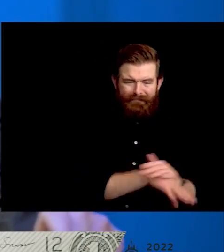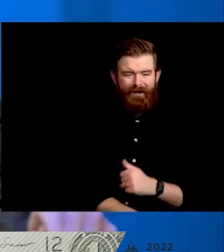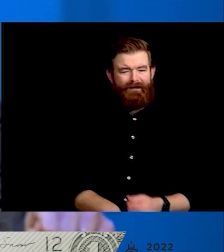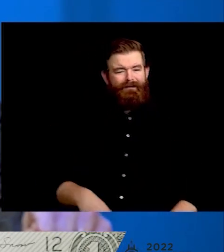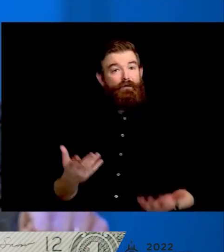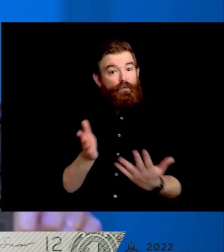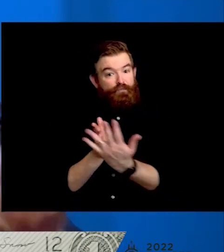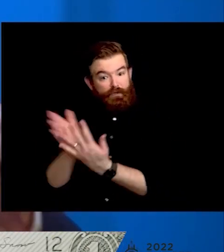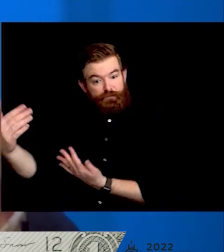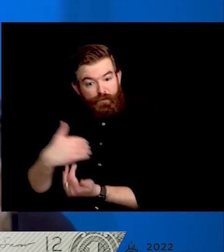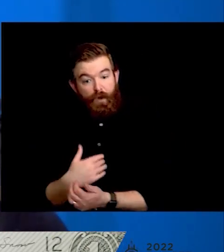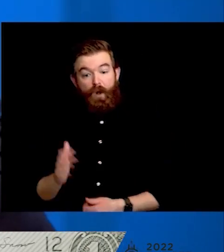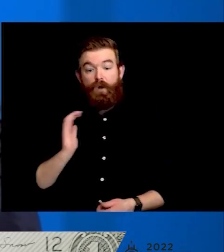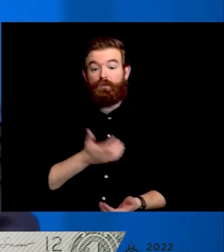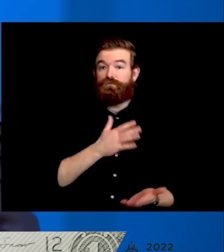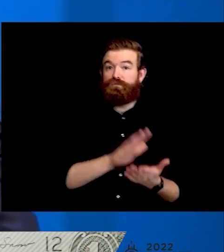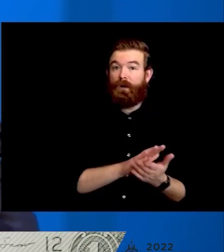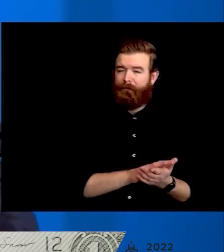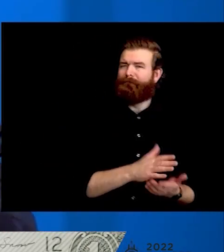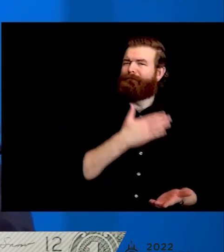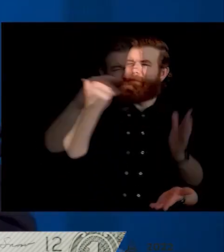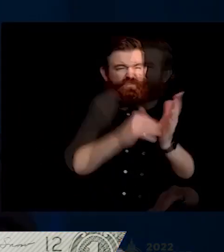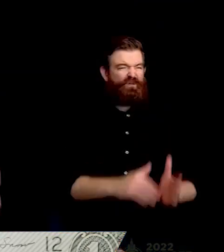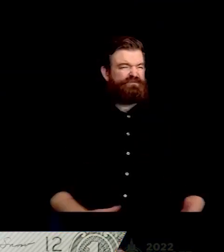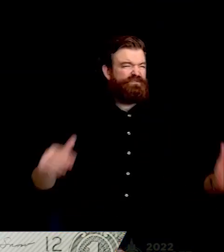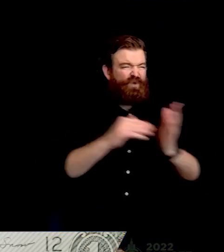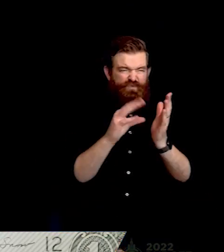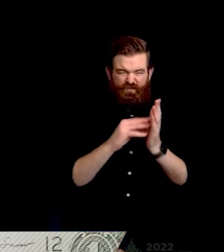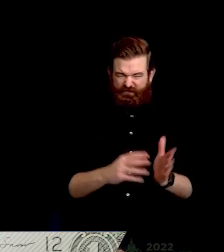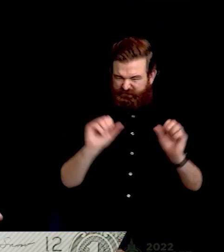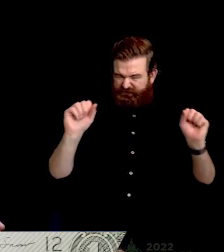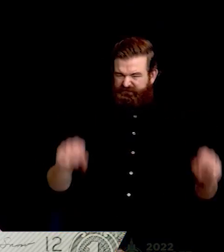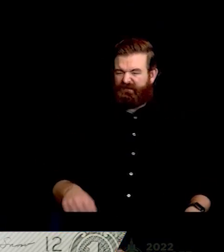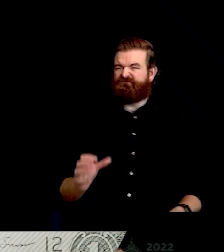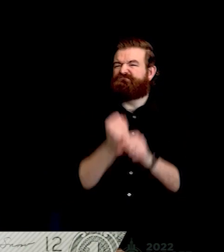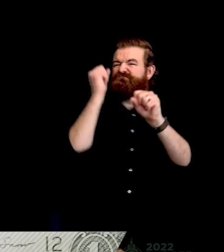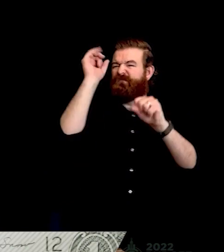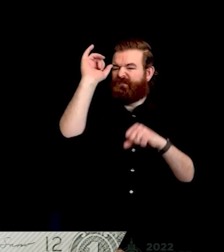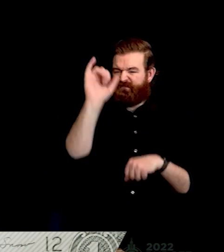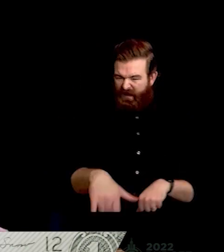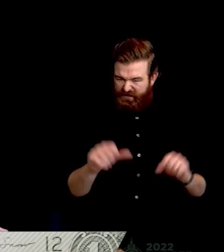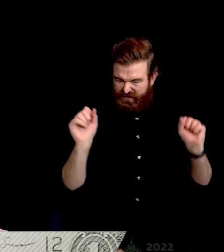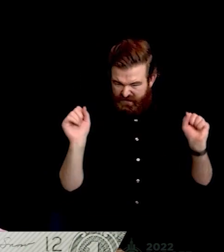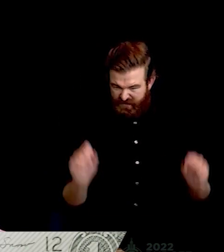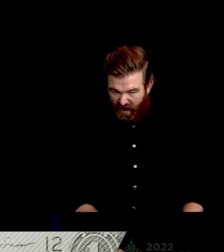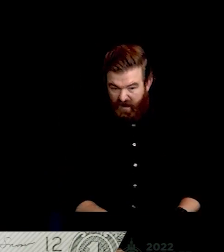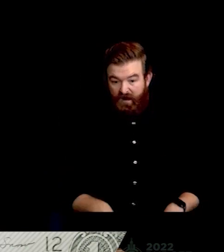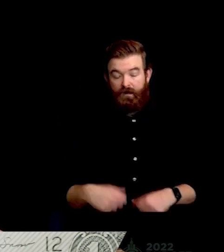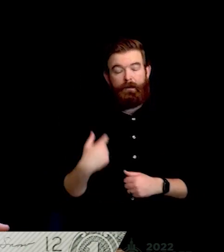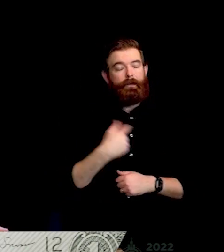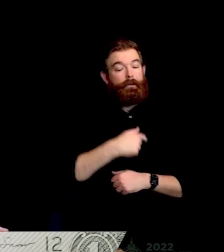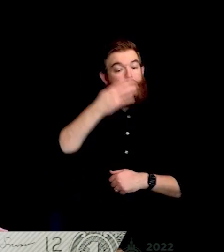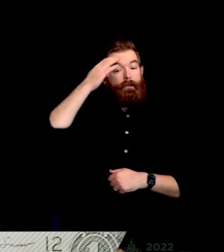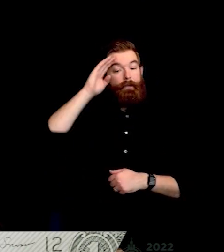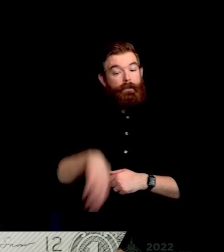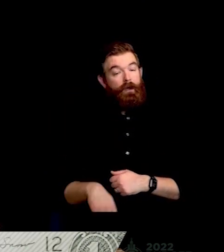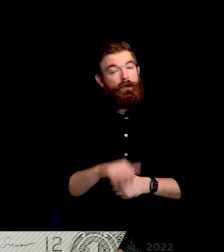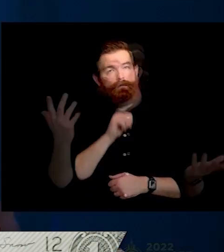that are not the typical Phil Murphy, stronger and fairer, you know, kind of liberal progressive